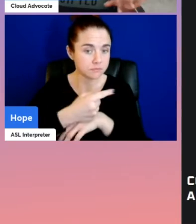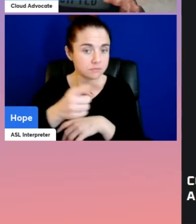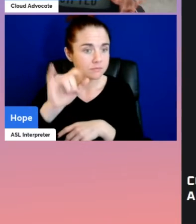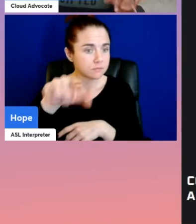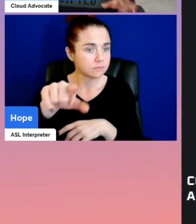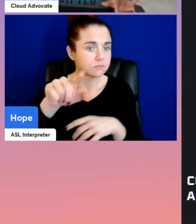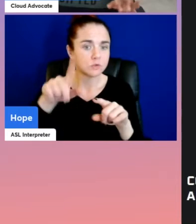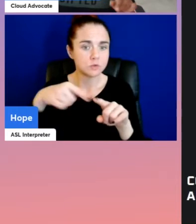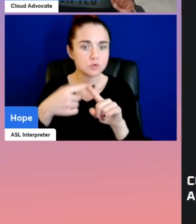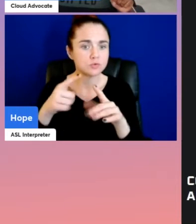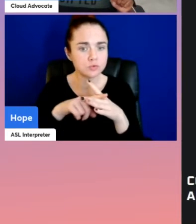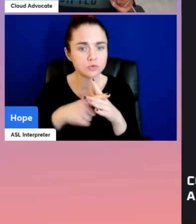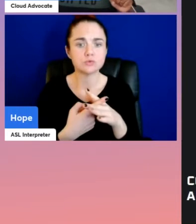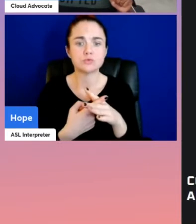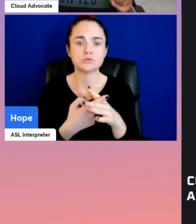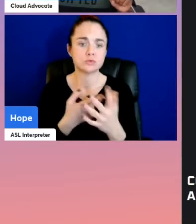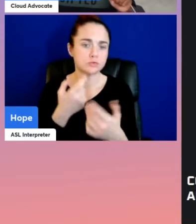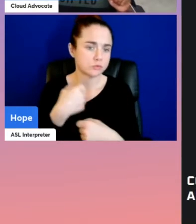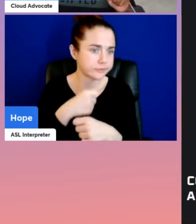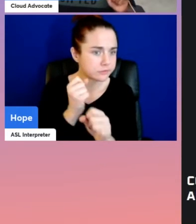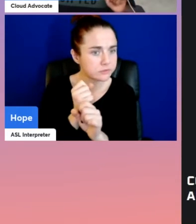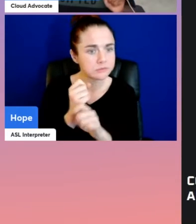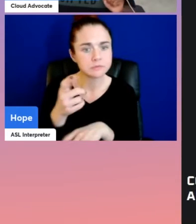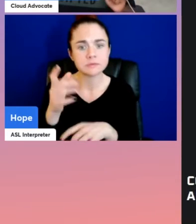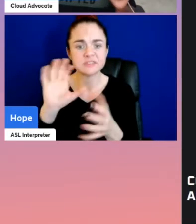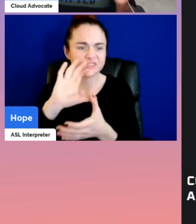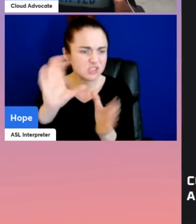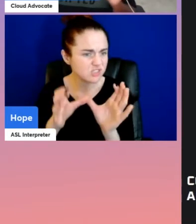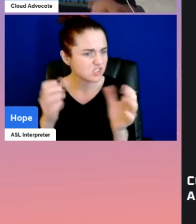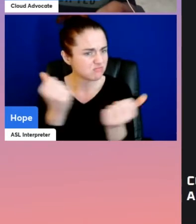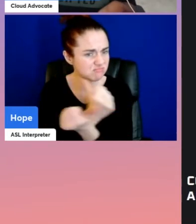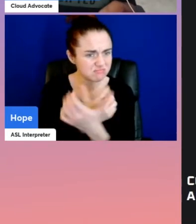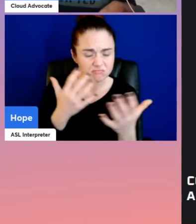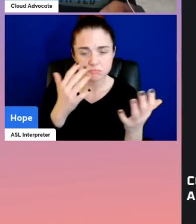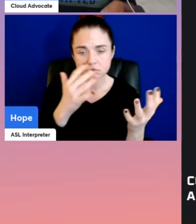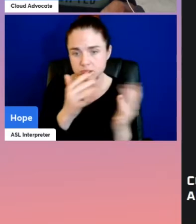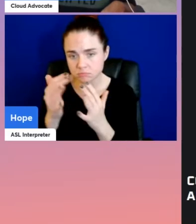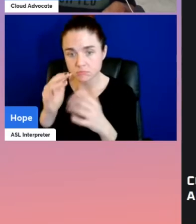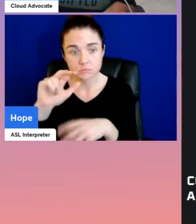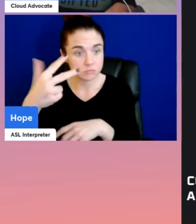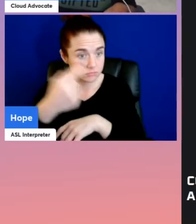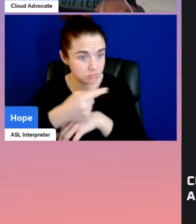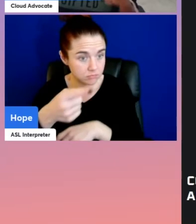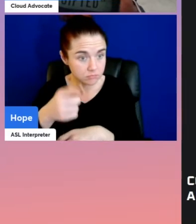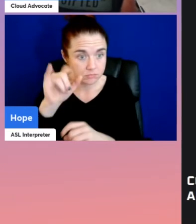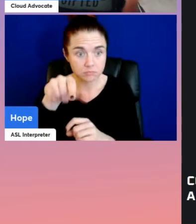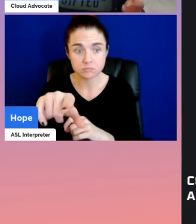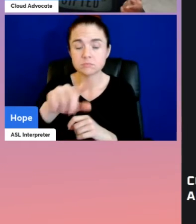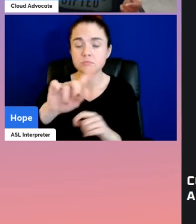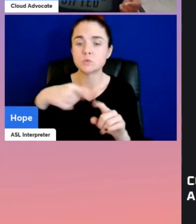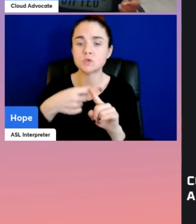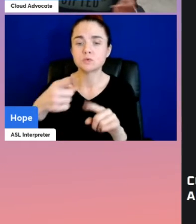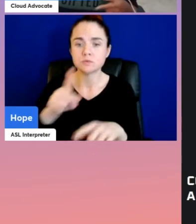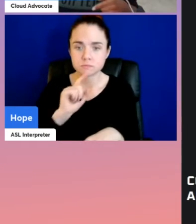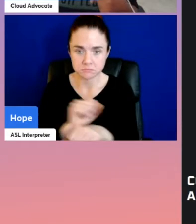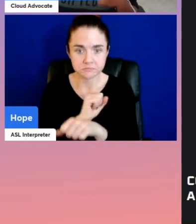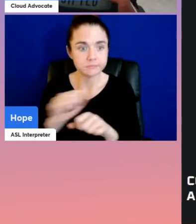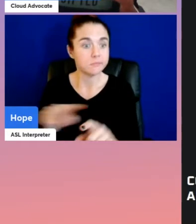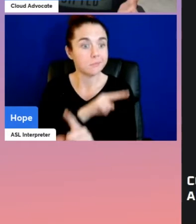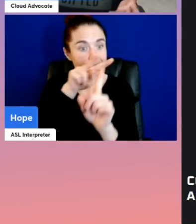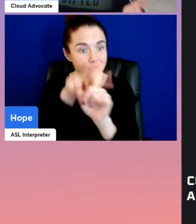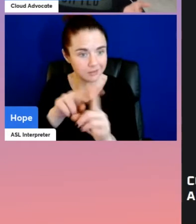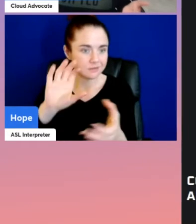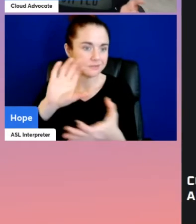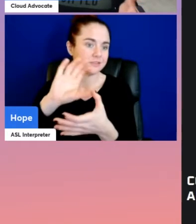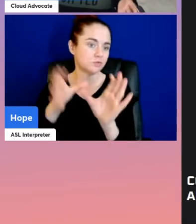start, creating our Terraform configuration. Day 3, this is when we actually apply the configuration and we